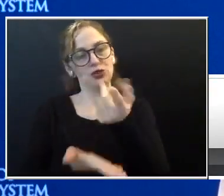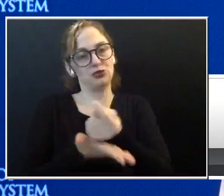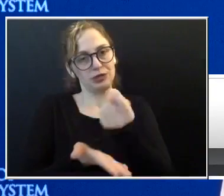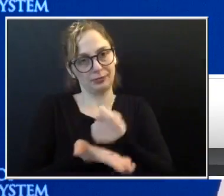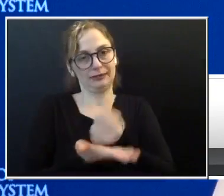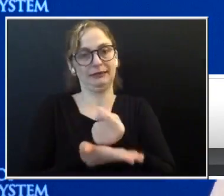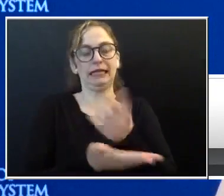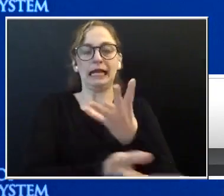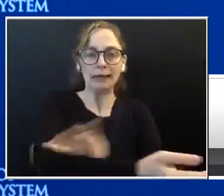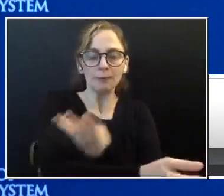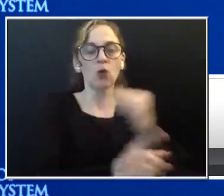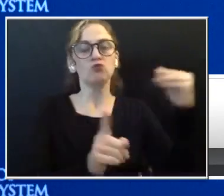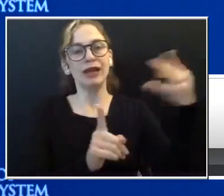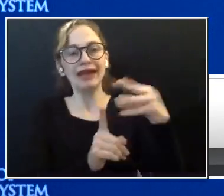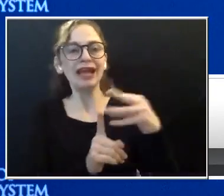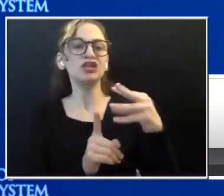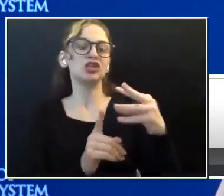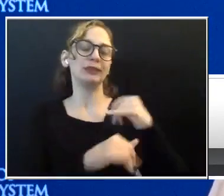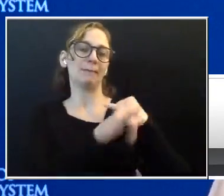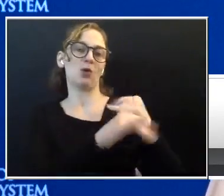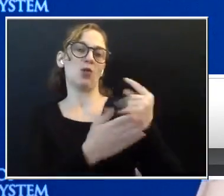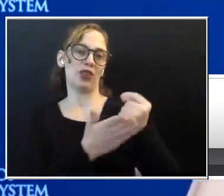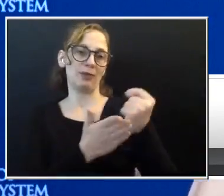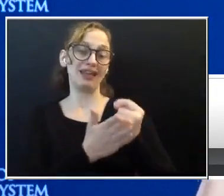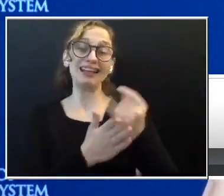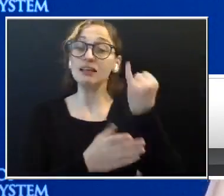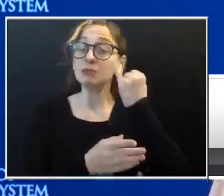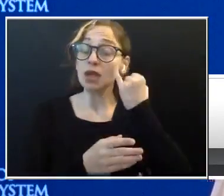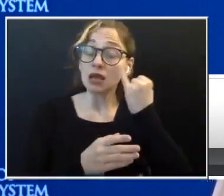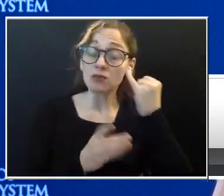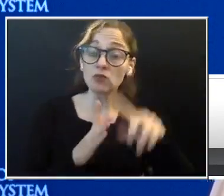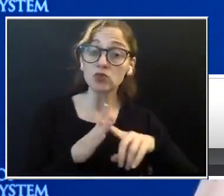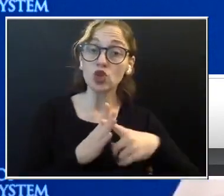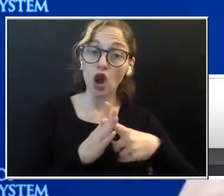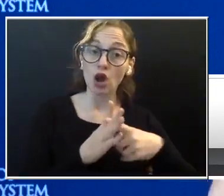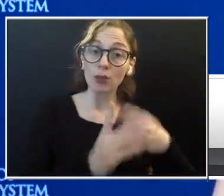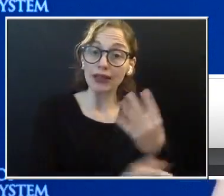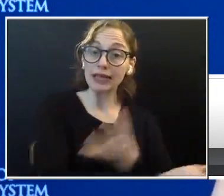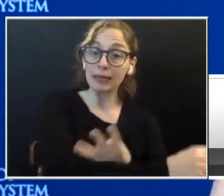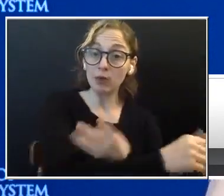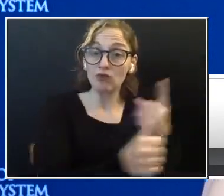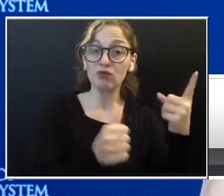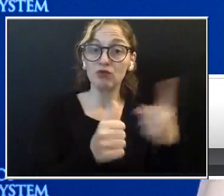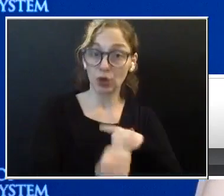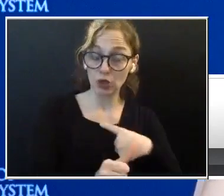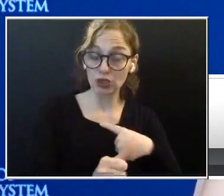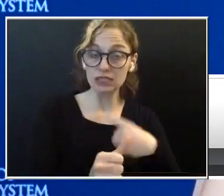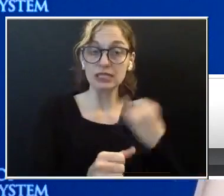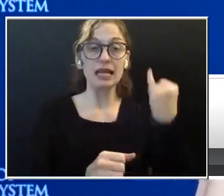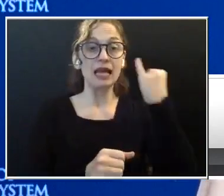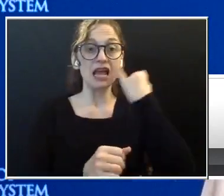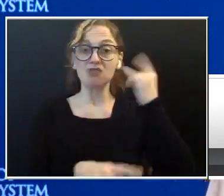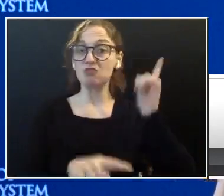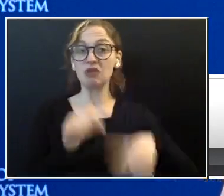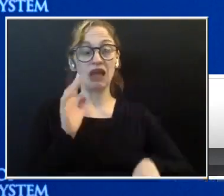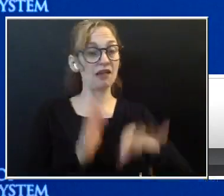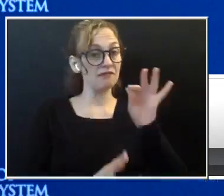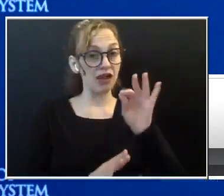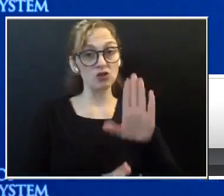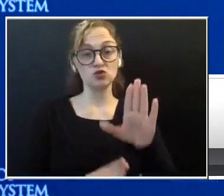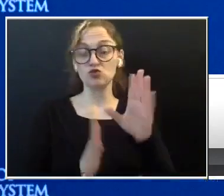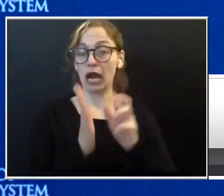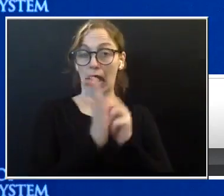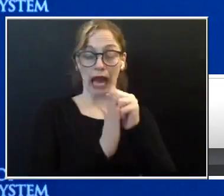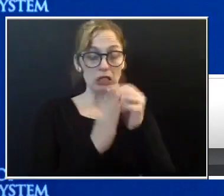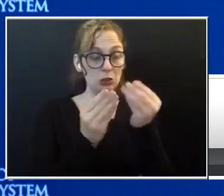first, and at the time of surgery, if we no longer can find your cancer, meaning it's gone away because of the chemotherapy, do you really